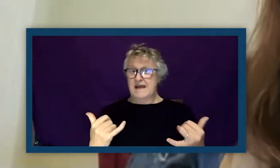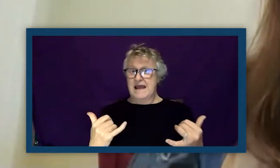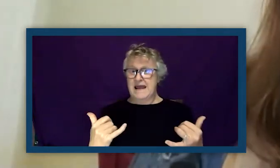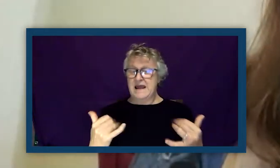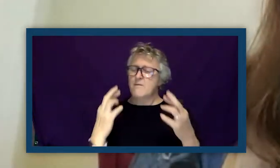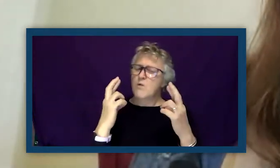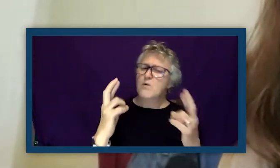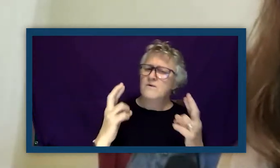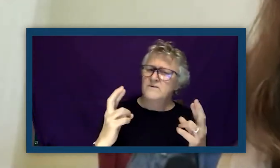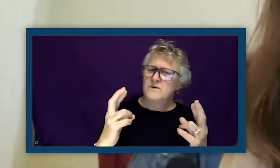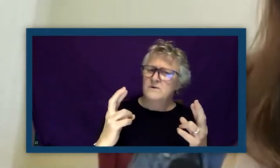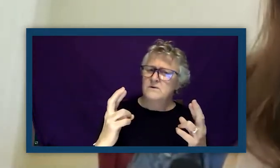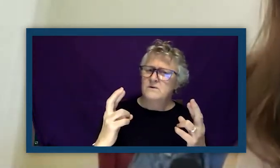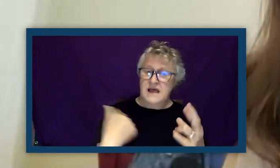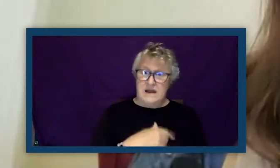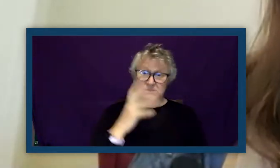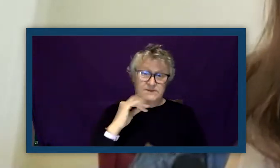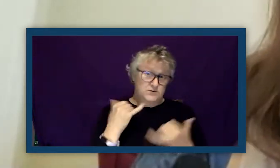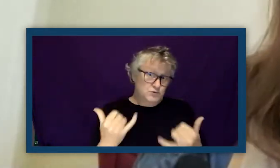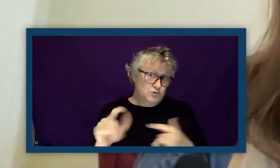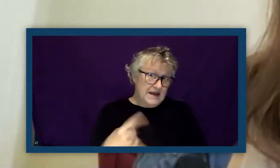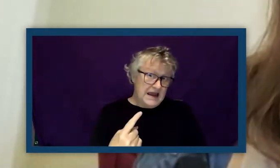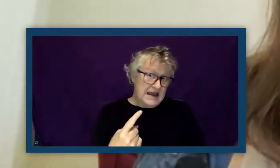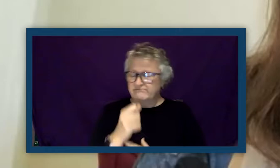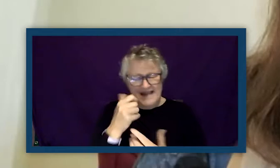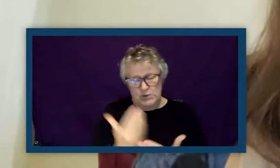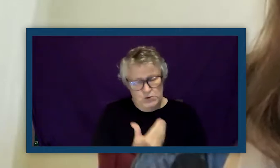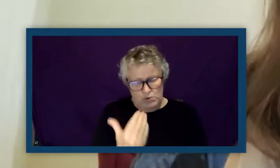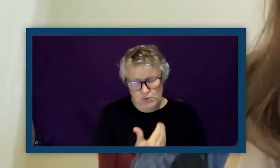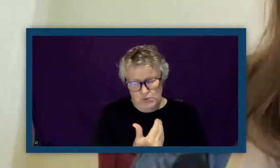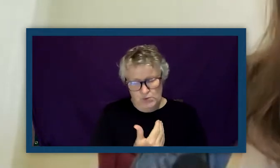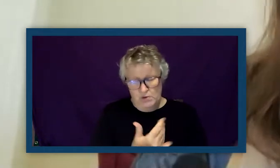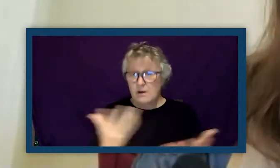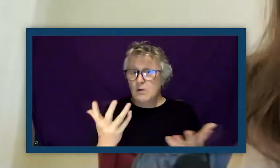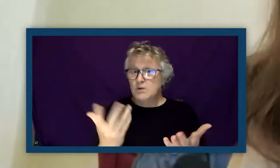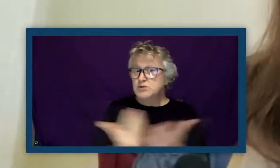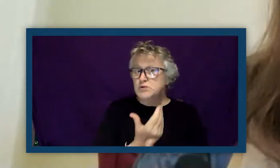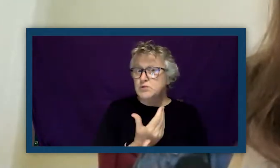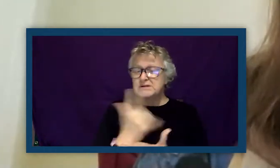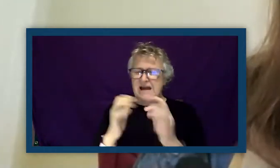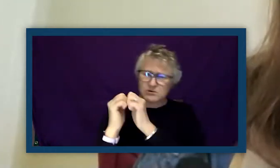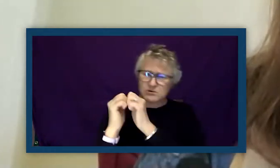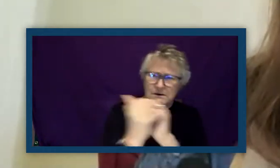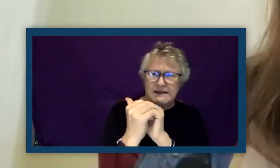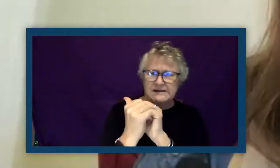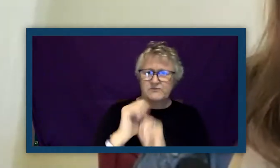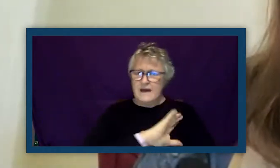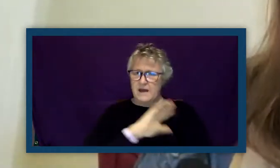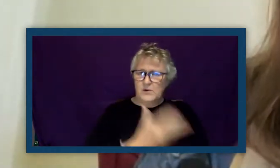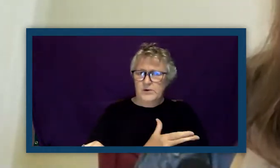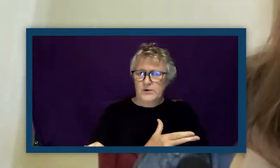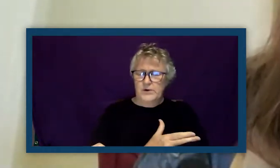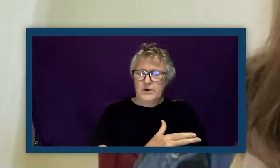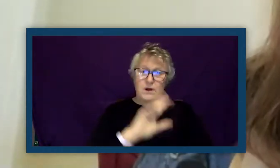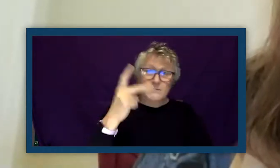is not new, but what is new is our collective power. Political, economic,